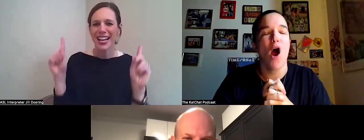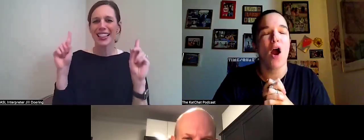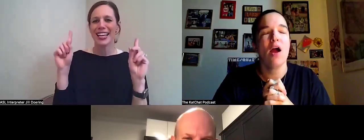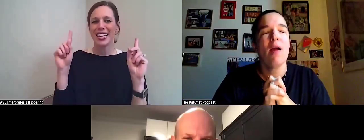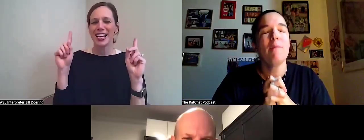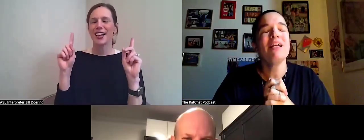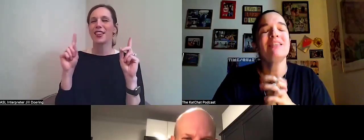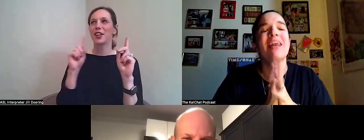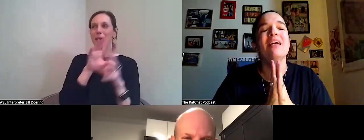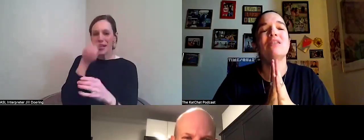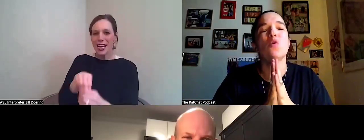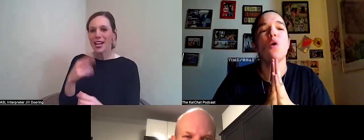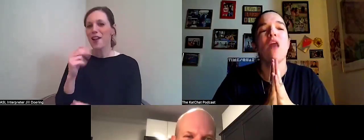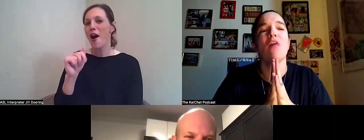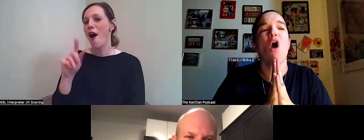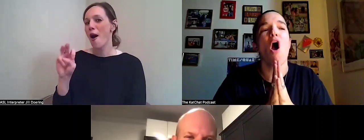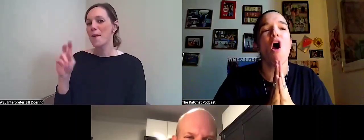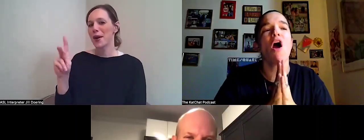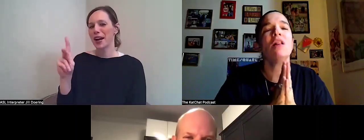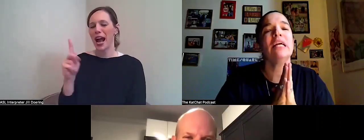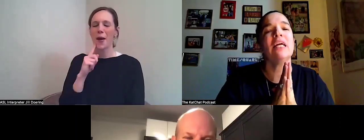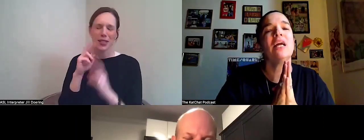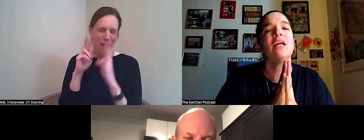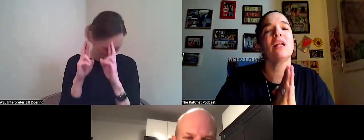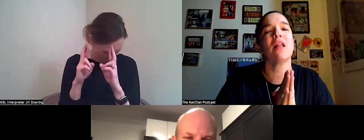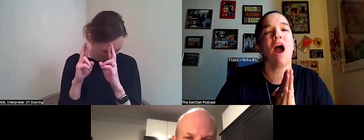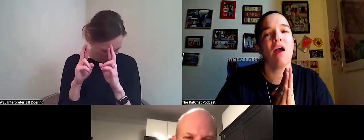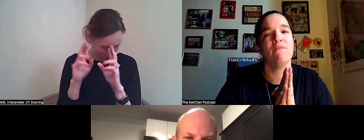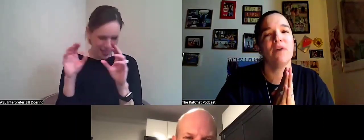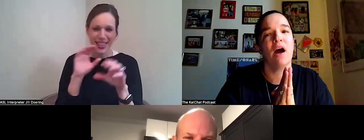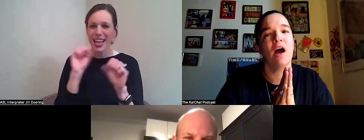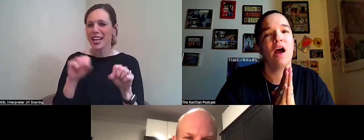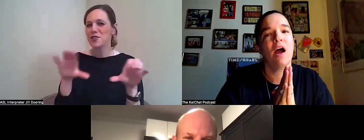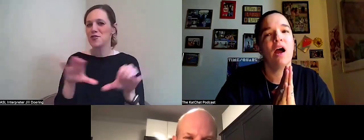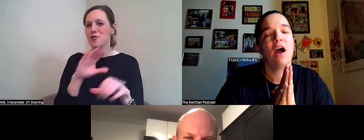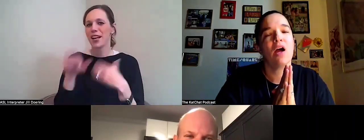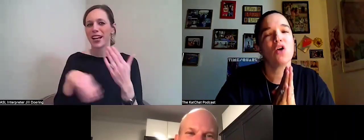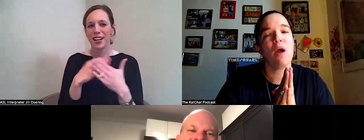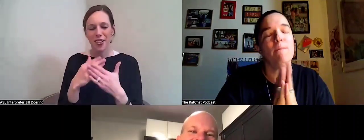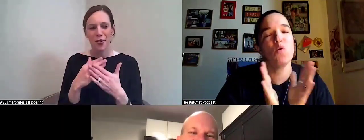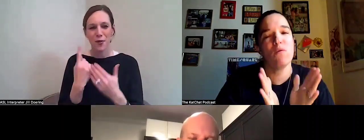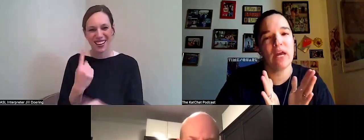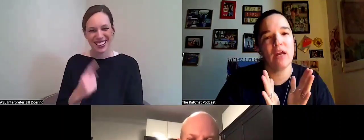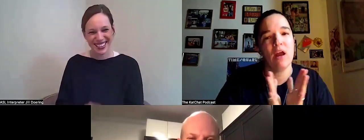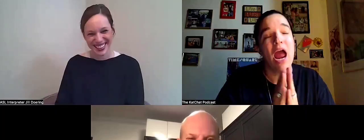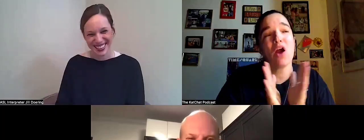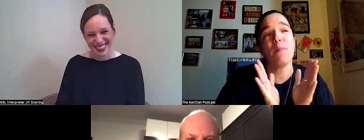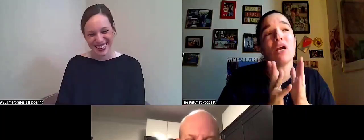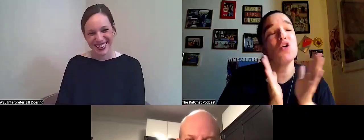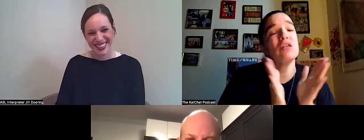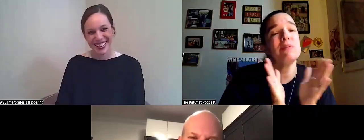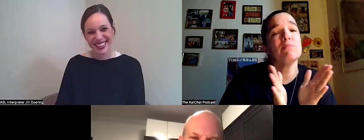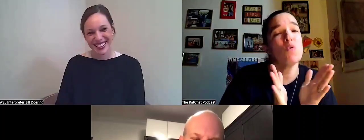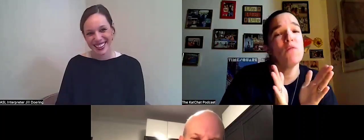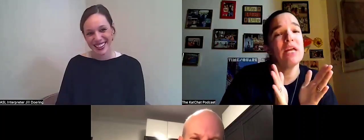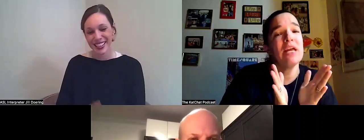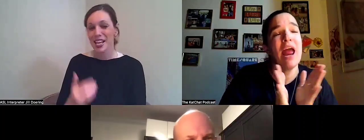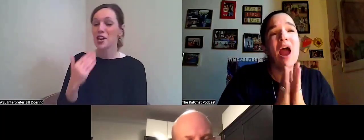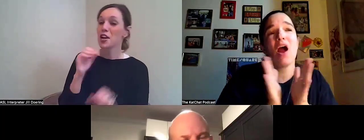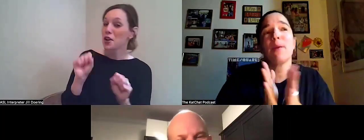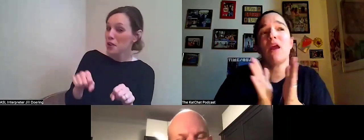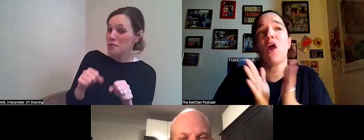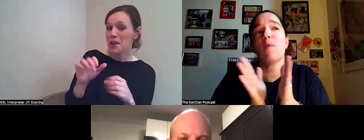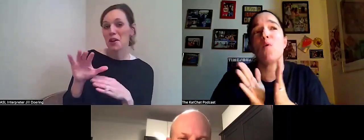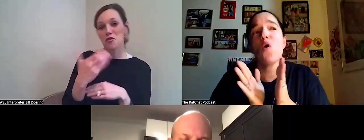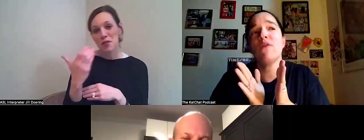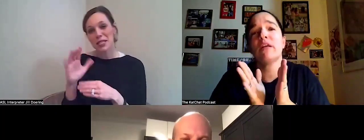Hallmark. Please, they need to do another All In live. movie. It could be a Christmas movie.